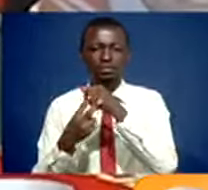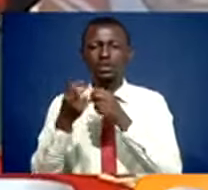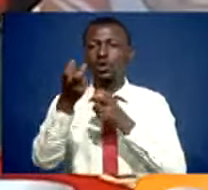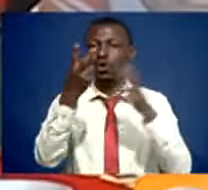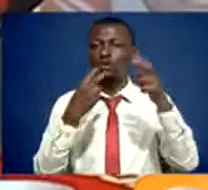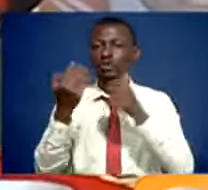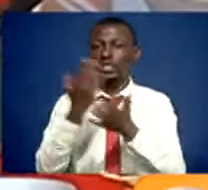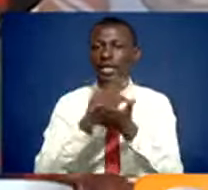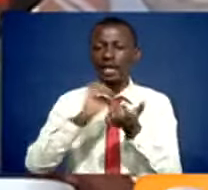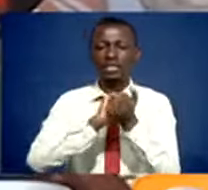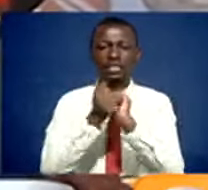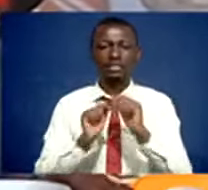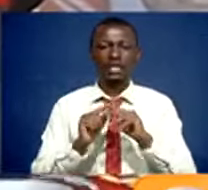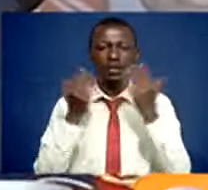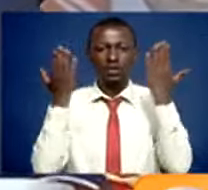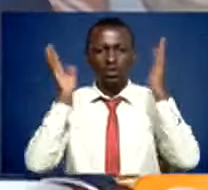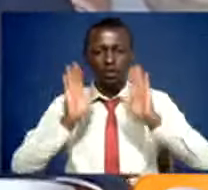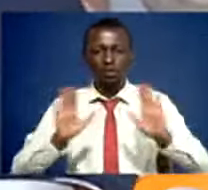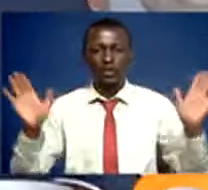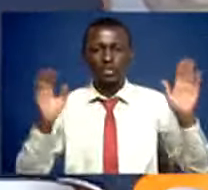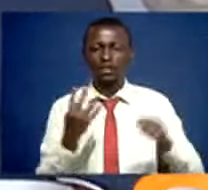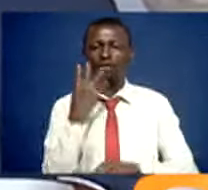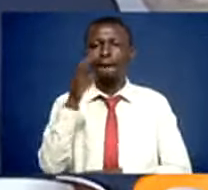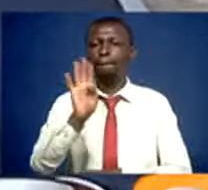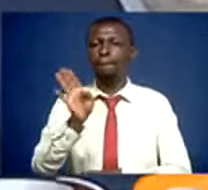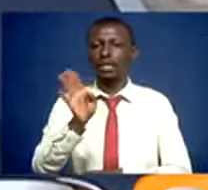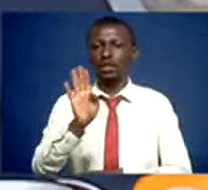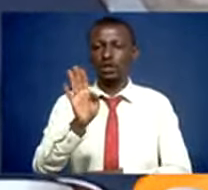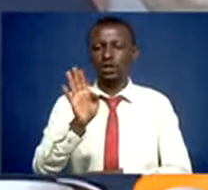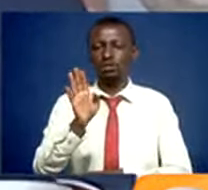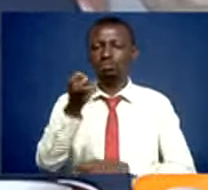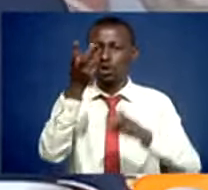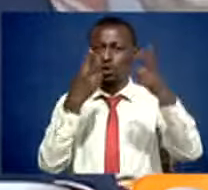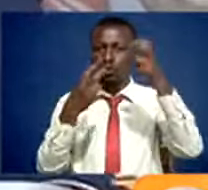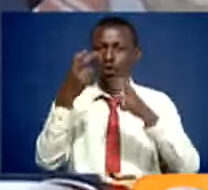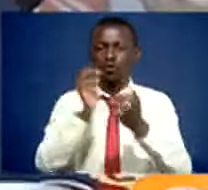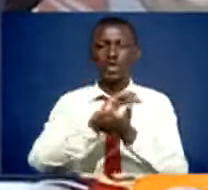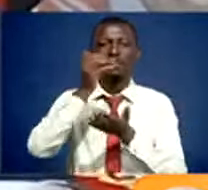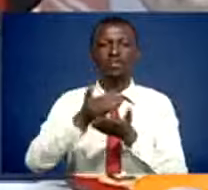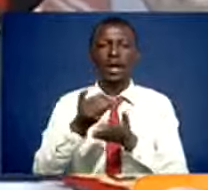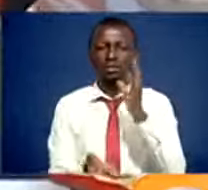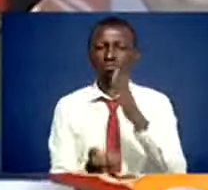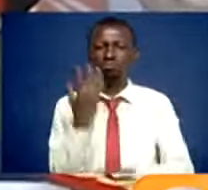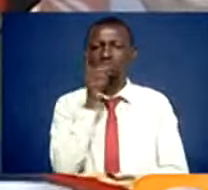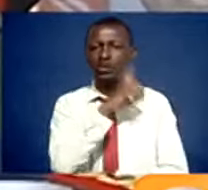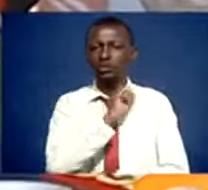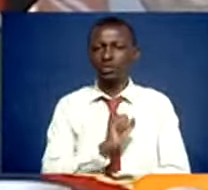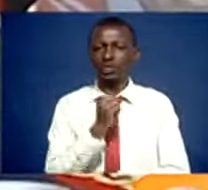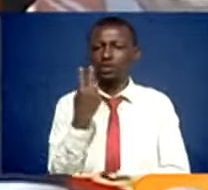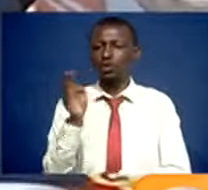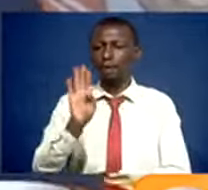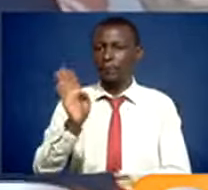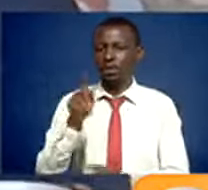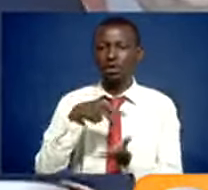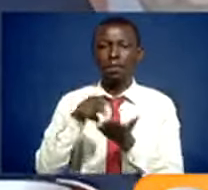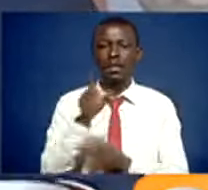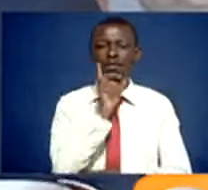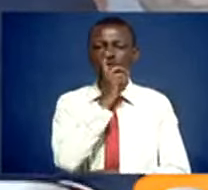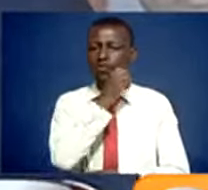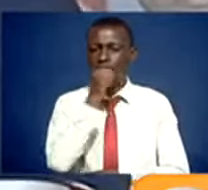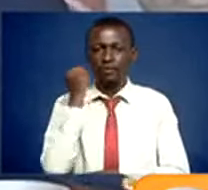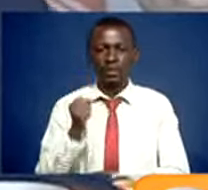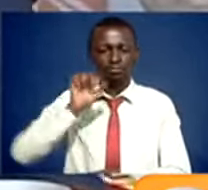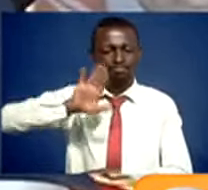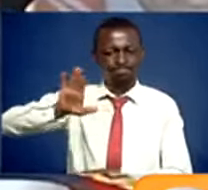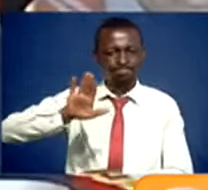we initiated, a 4 billion coffee jerry fund was established, 2 billion of which has been paid, with a